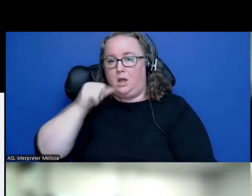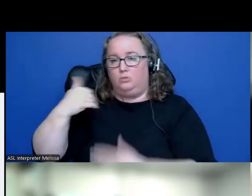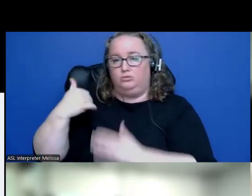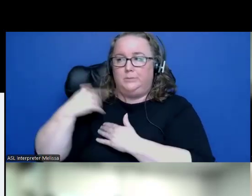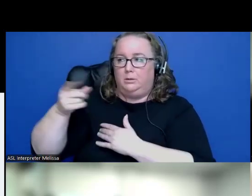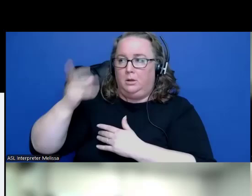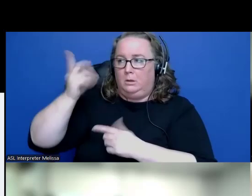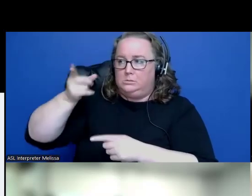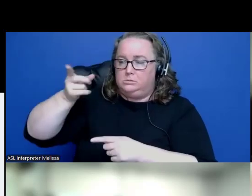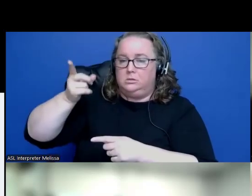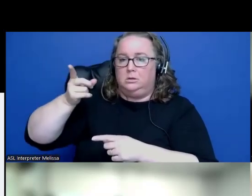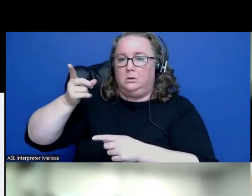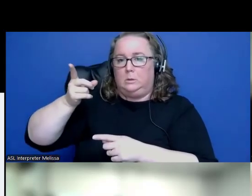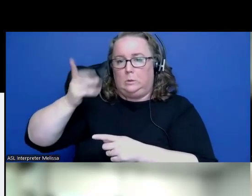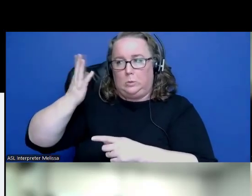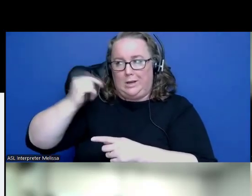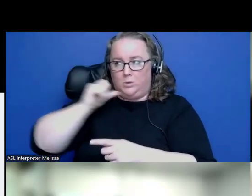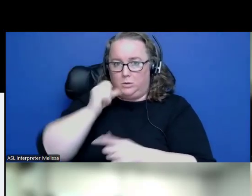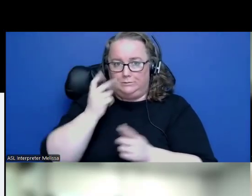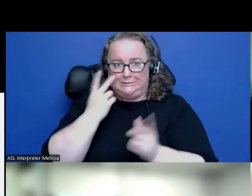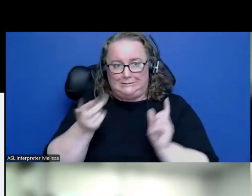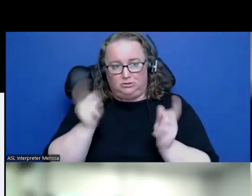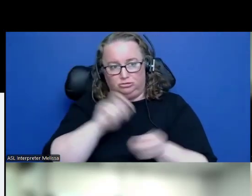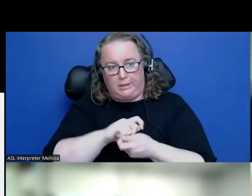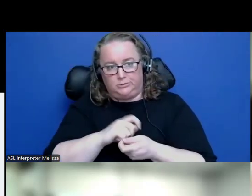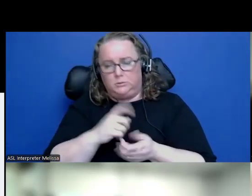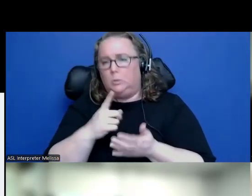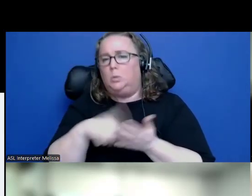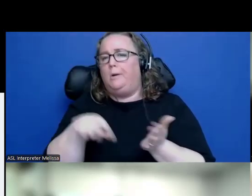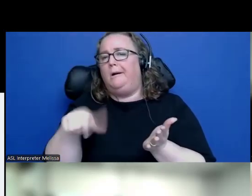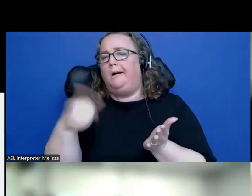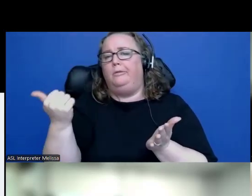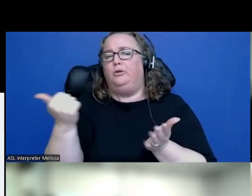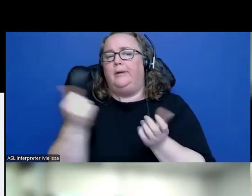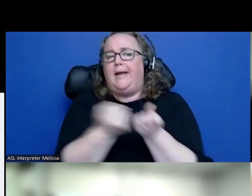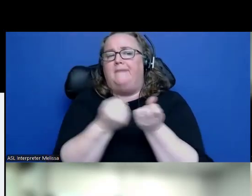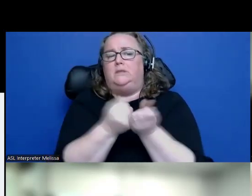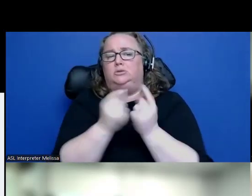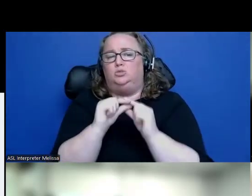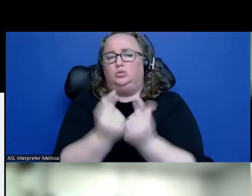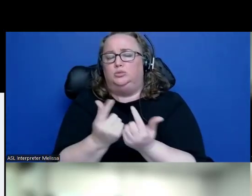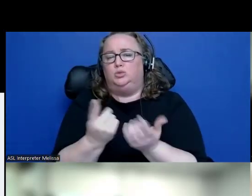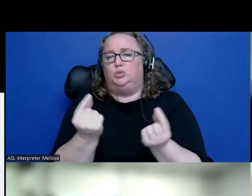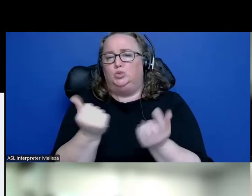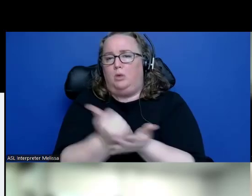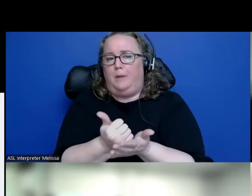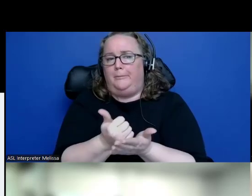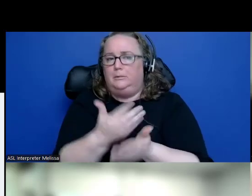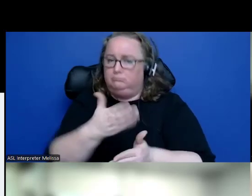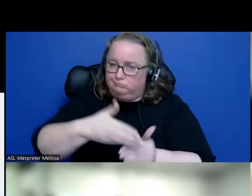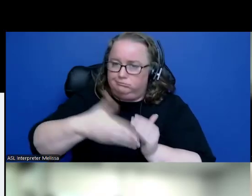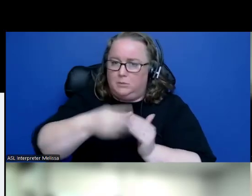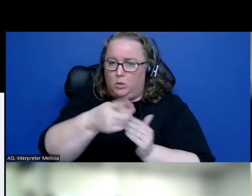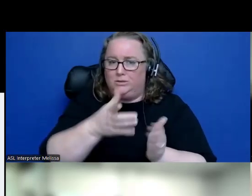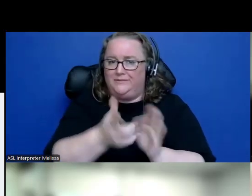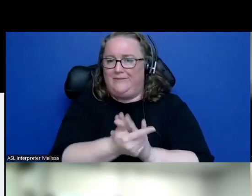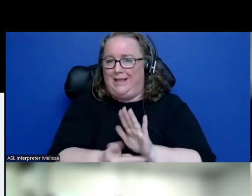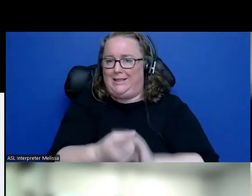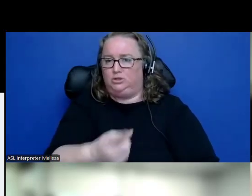we seen change? And also asks what more advocacy groups can do to end these violations.